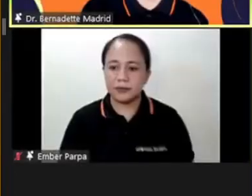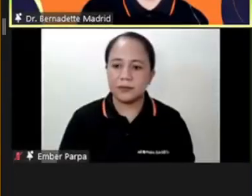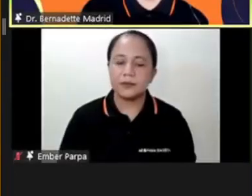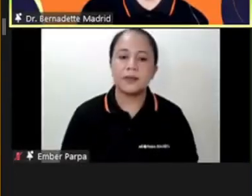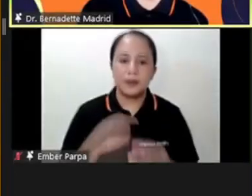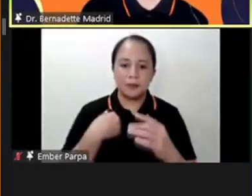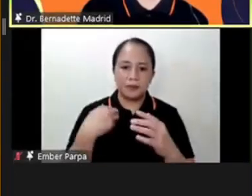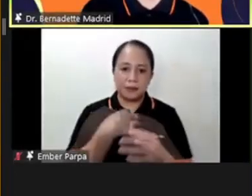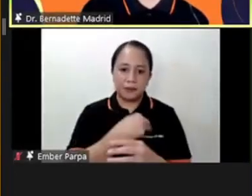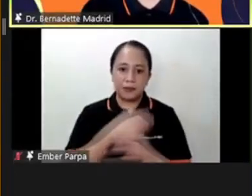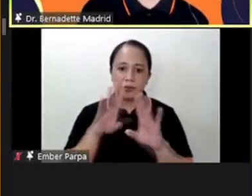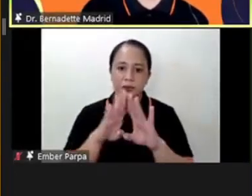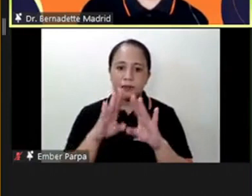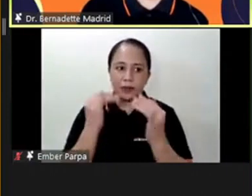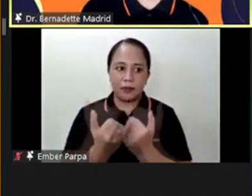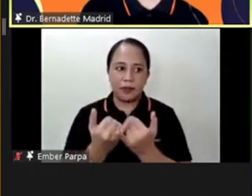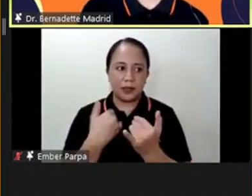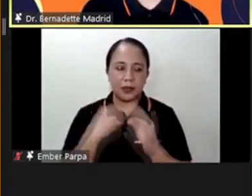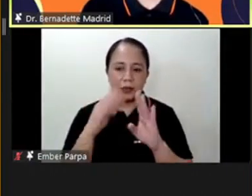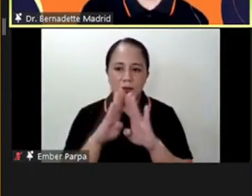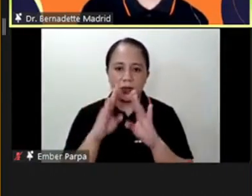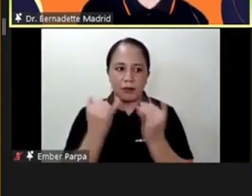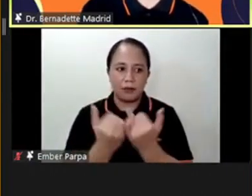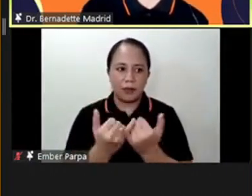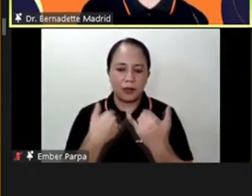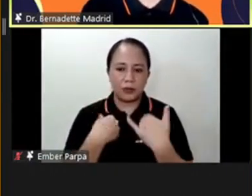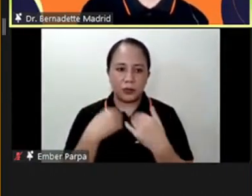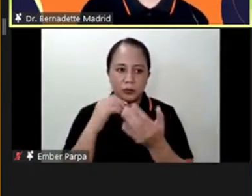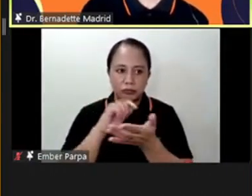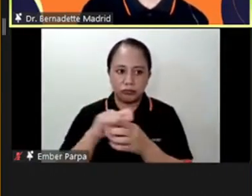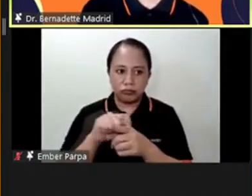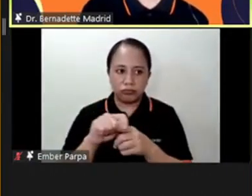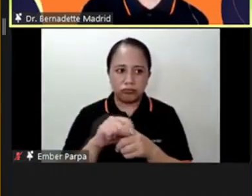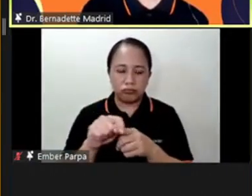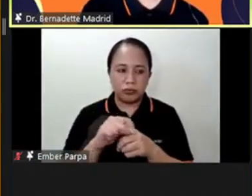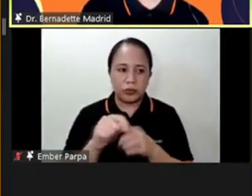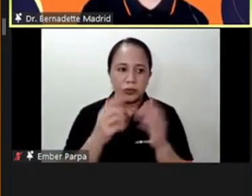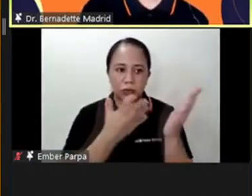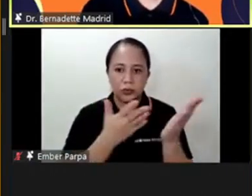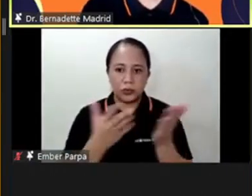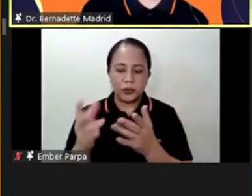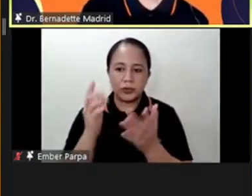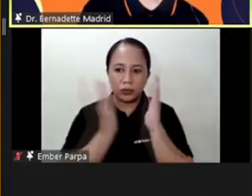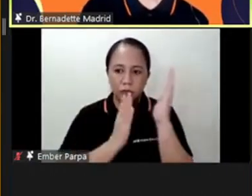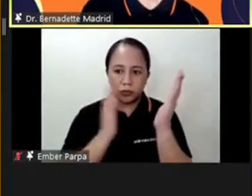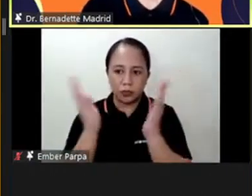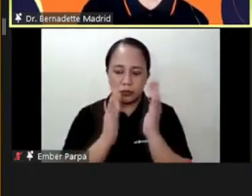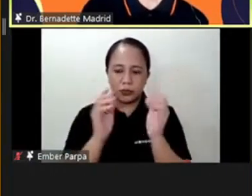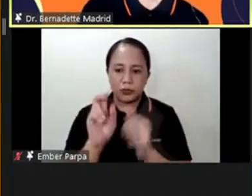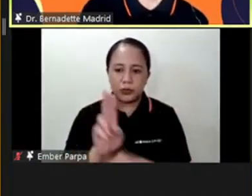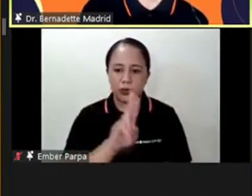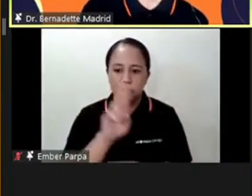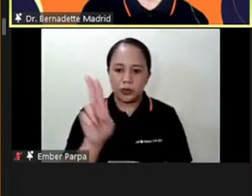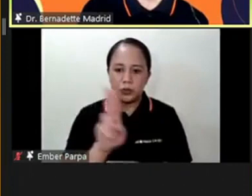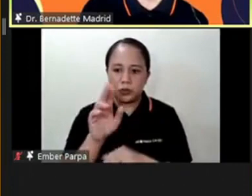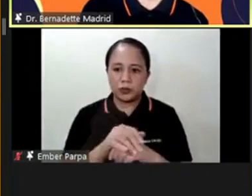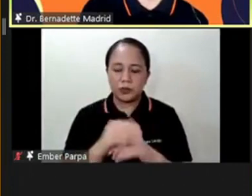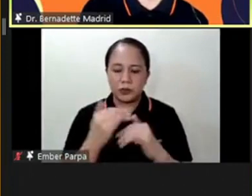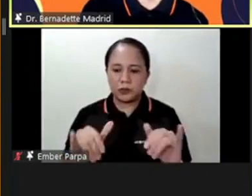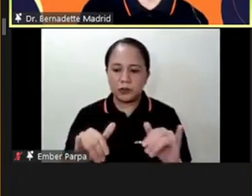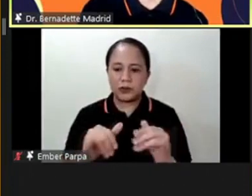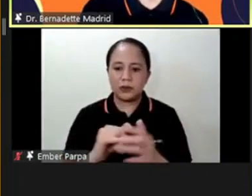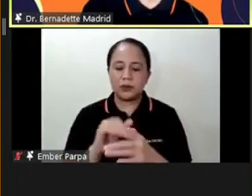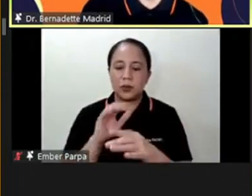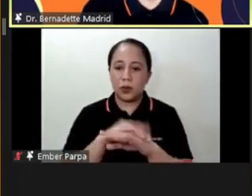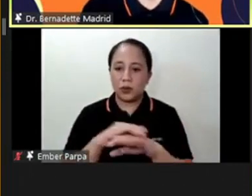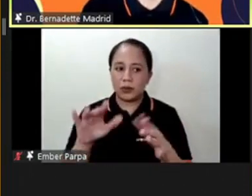of the barangay, with the barangay equipped to deliver services with the use of also of